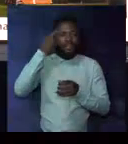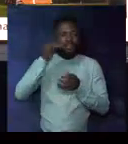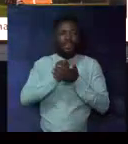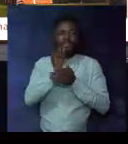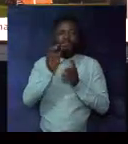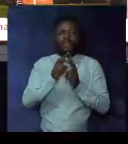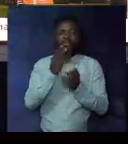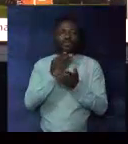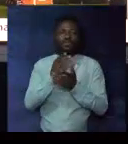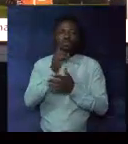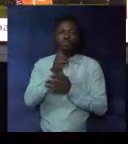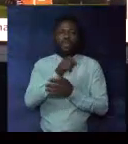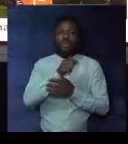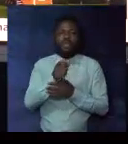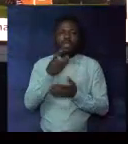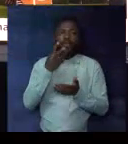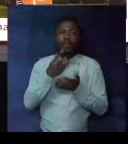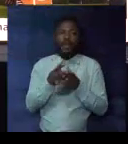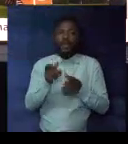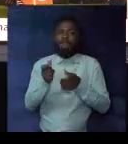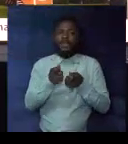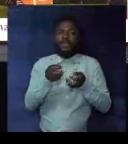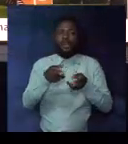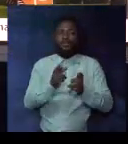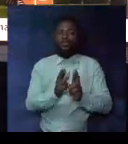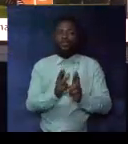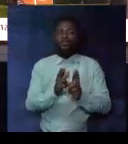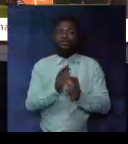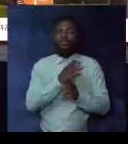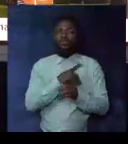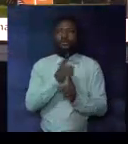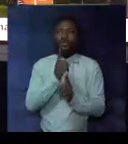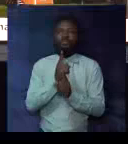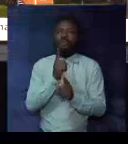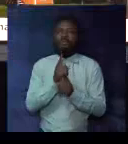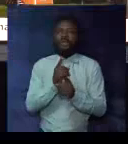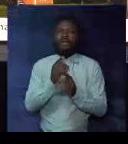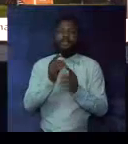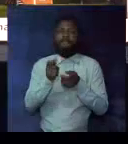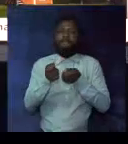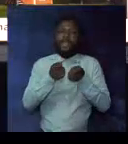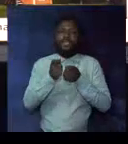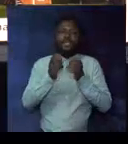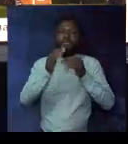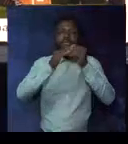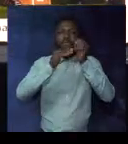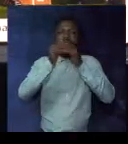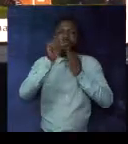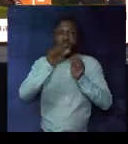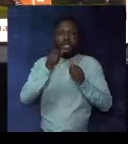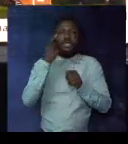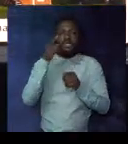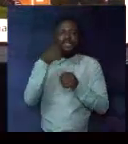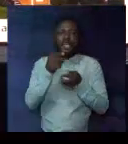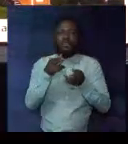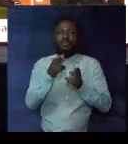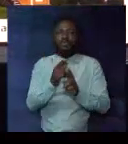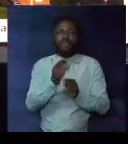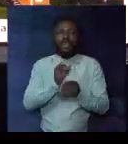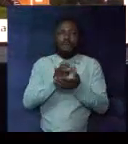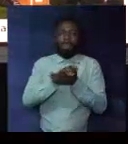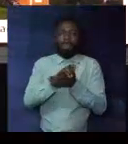that's a very good one. Let's look at a well-maintained road here and a properly maintained buildings. You can see this